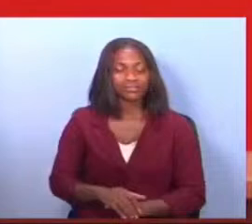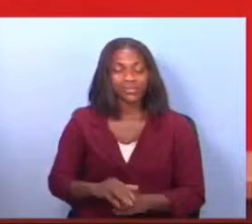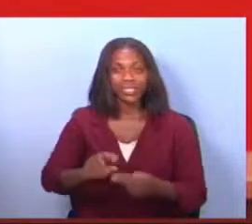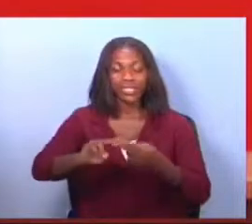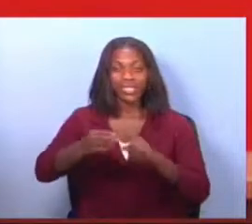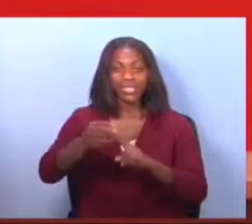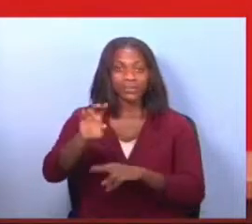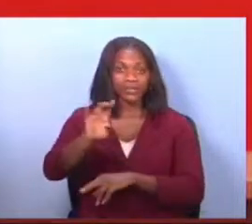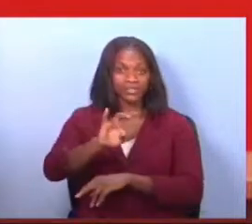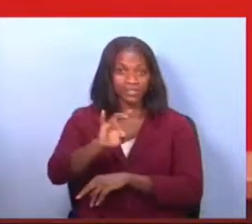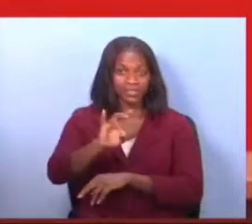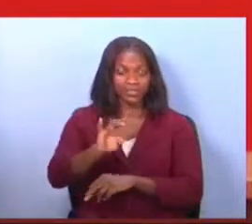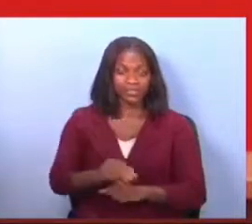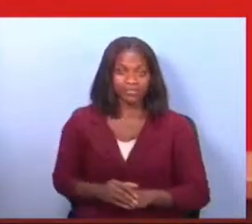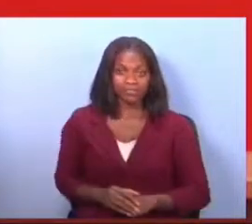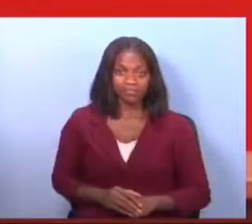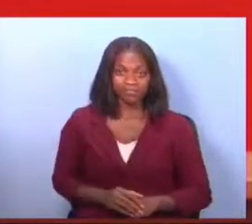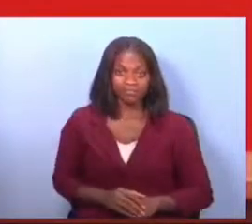number 7.